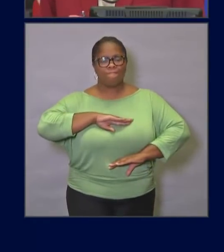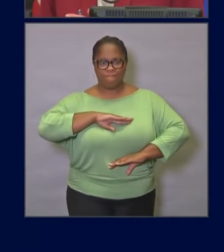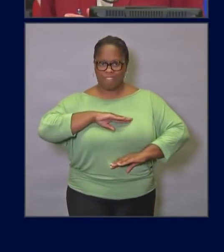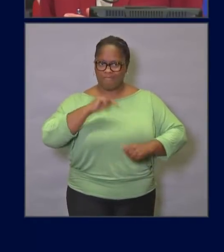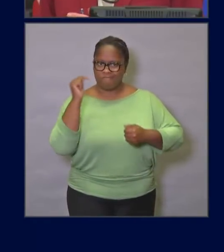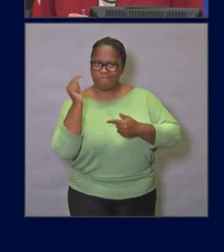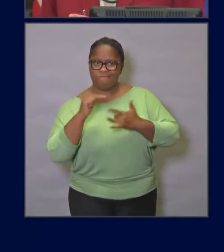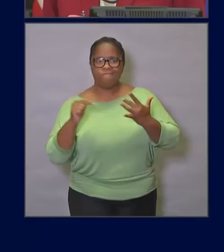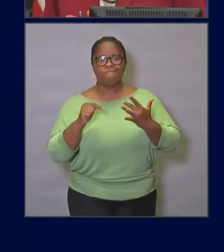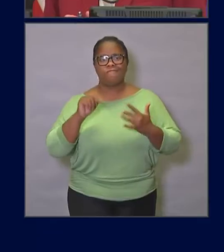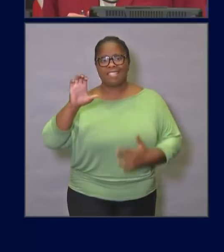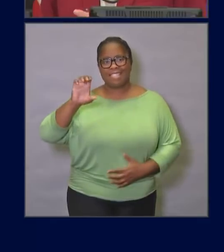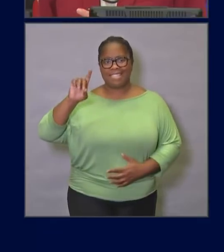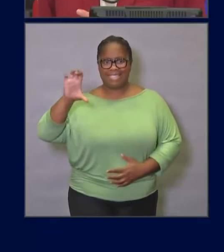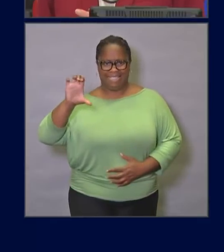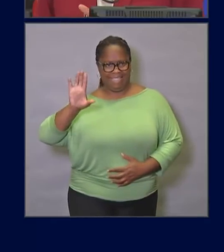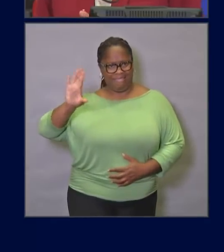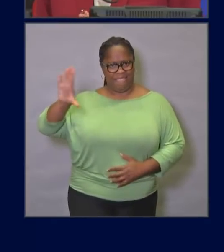MIS-C.